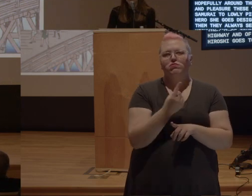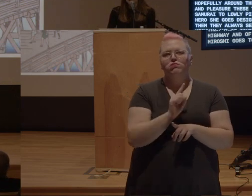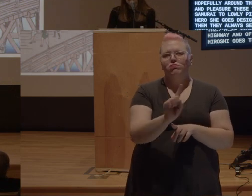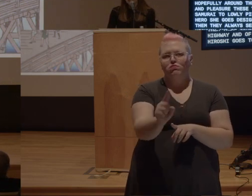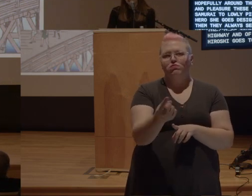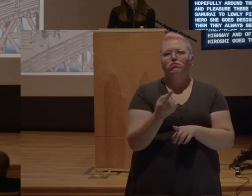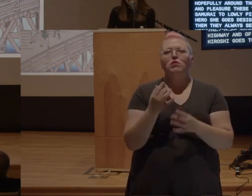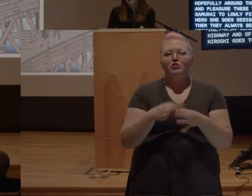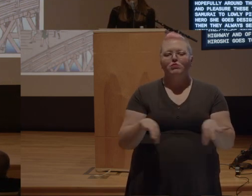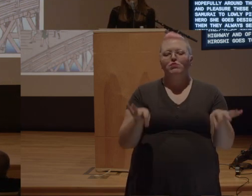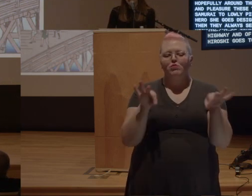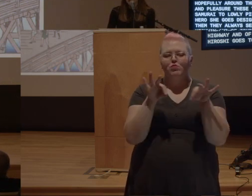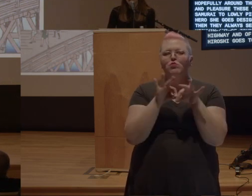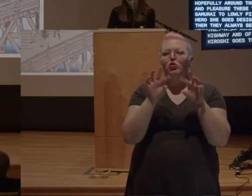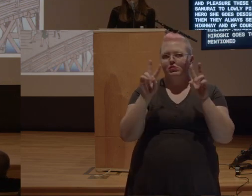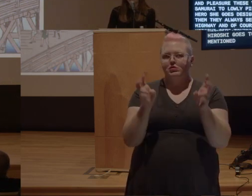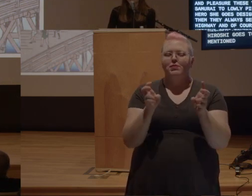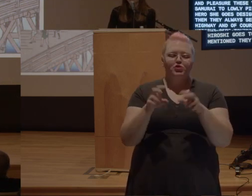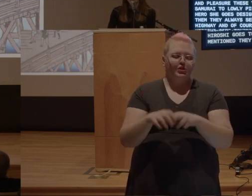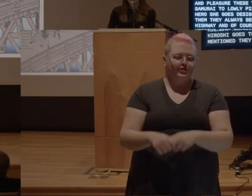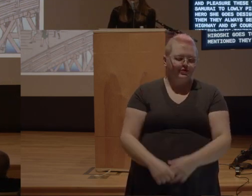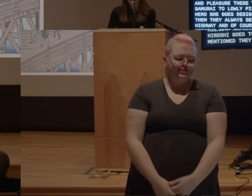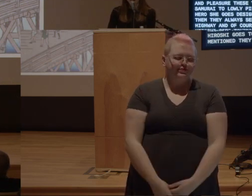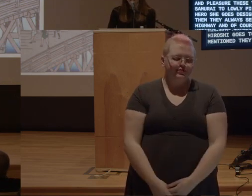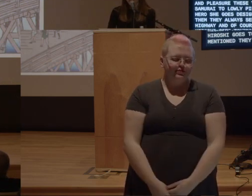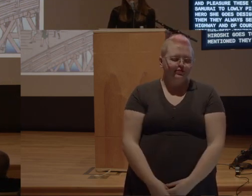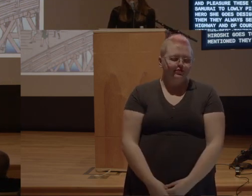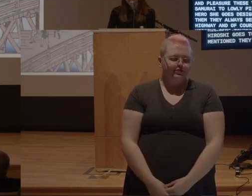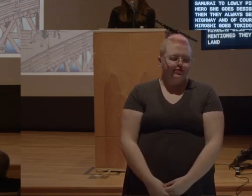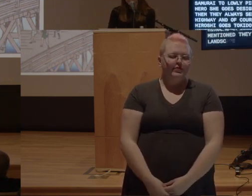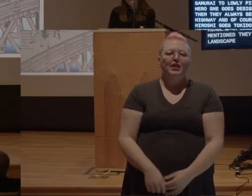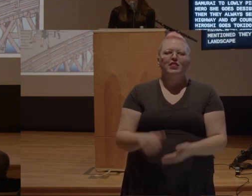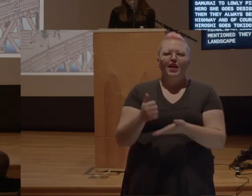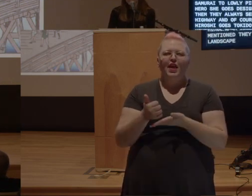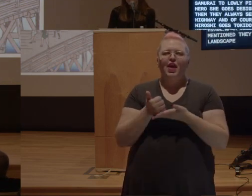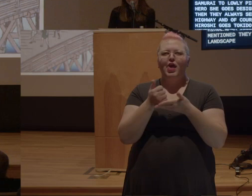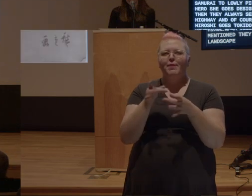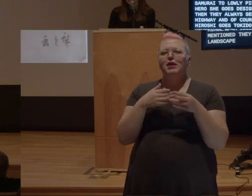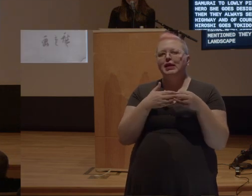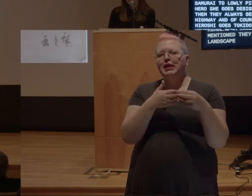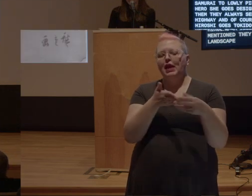as I previously mentioned, they often give us a way into the landscape.